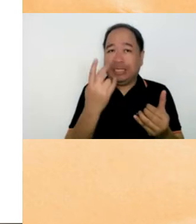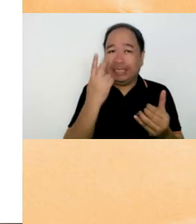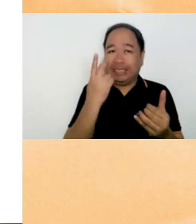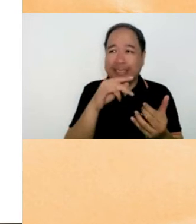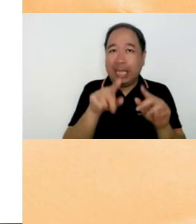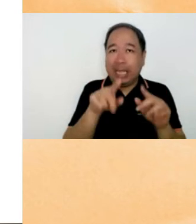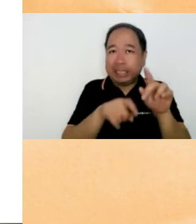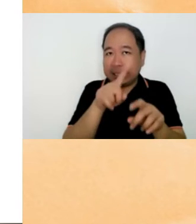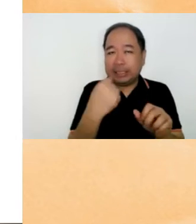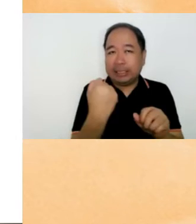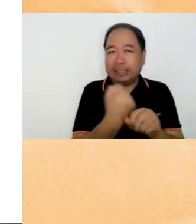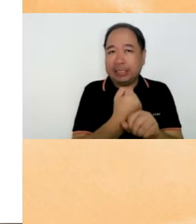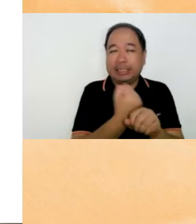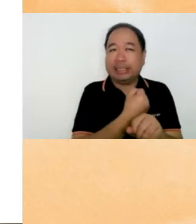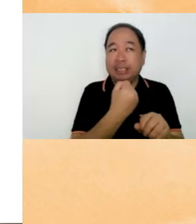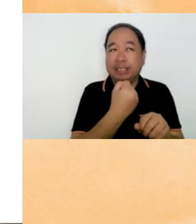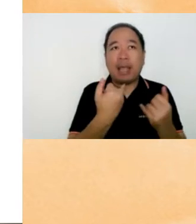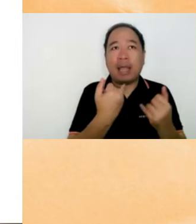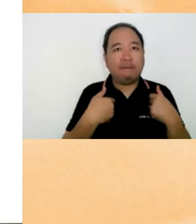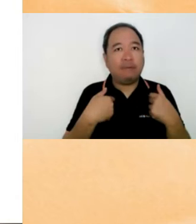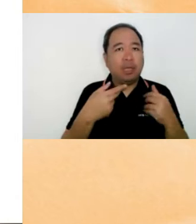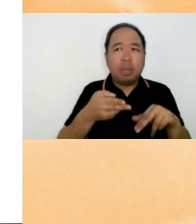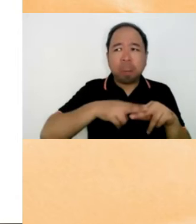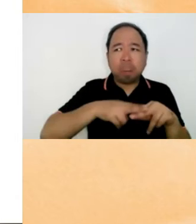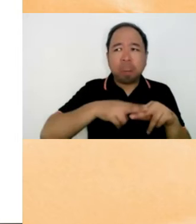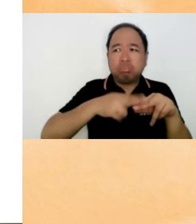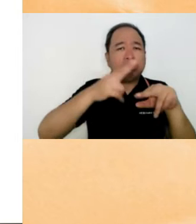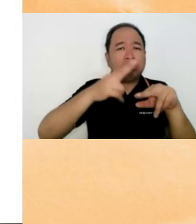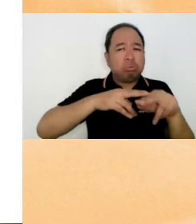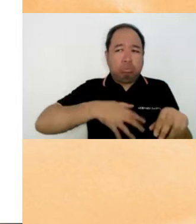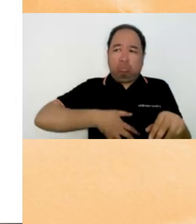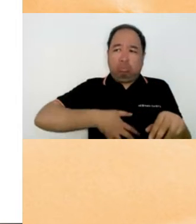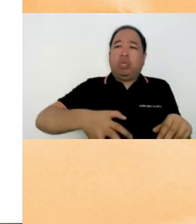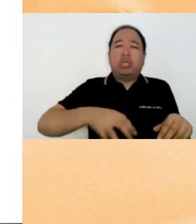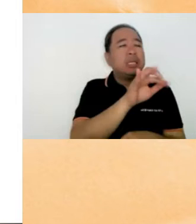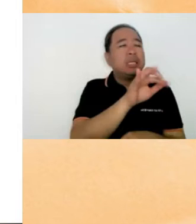to 2015, and this is unfortunate because